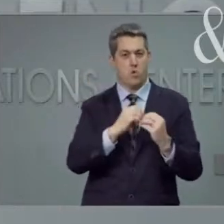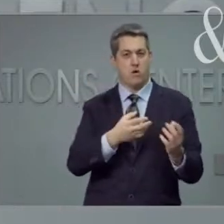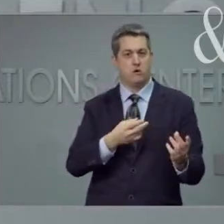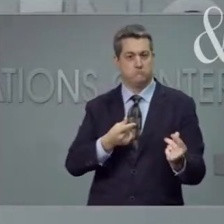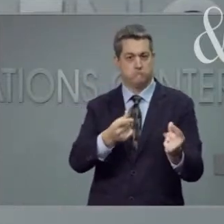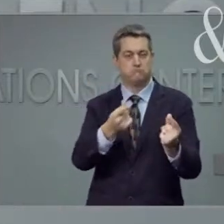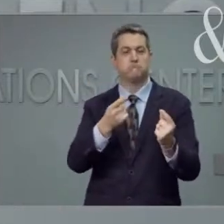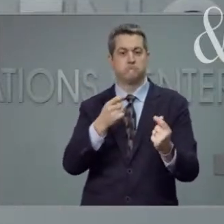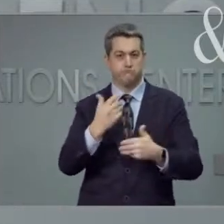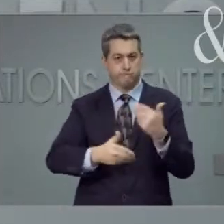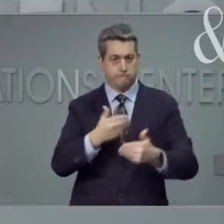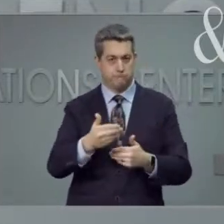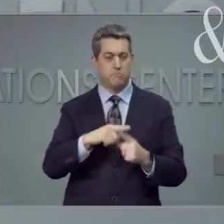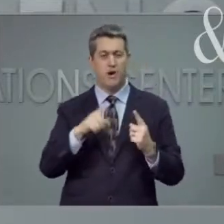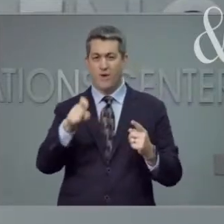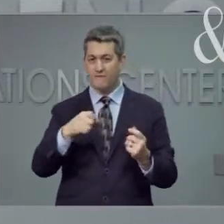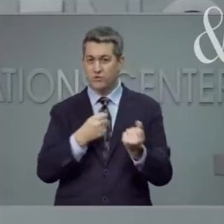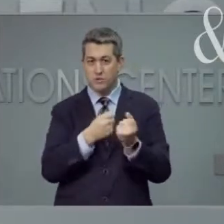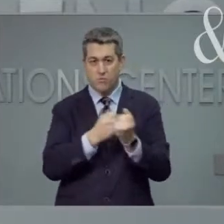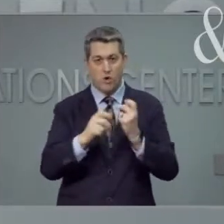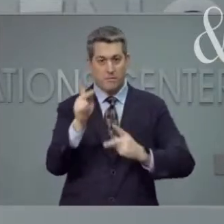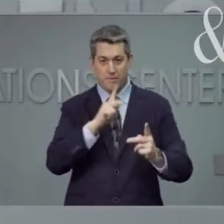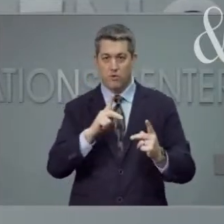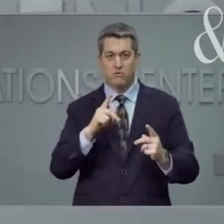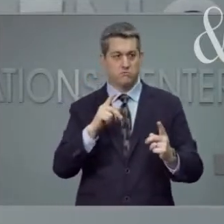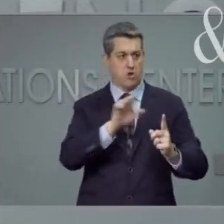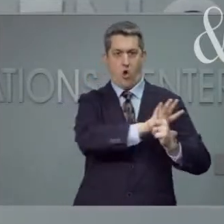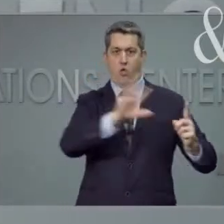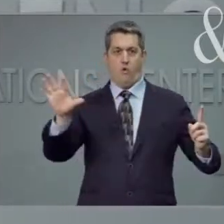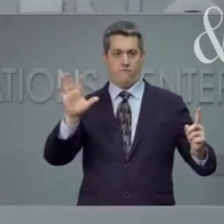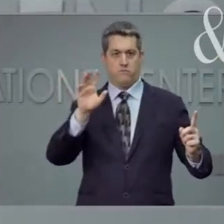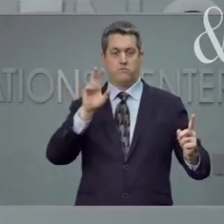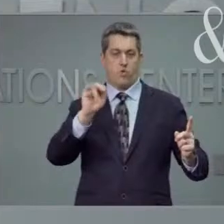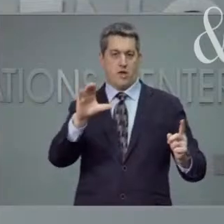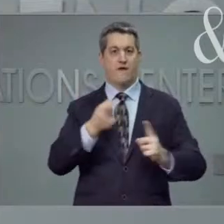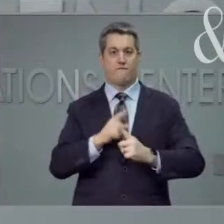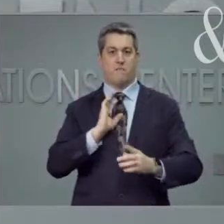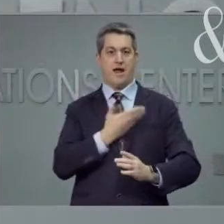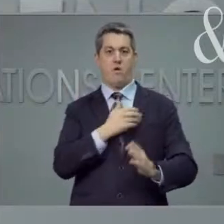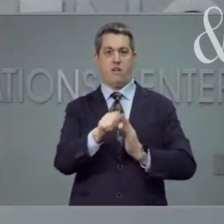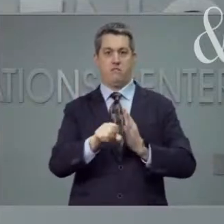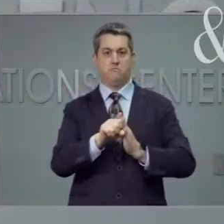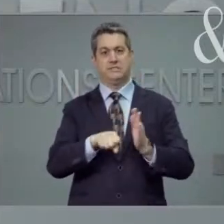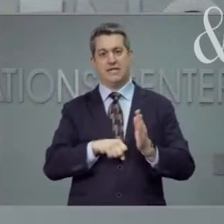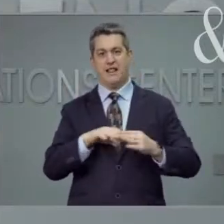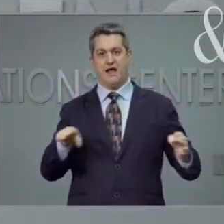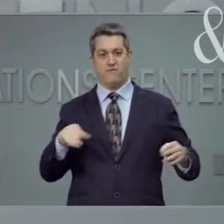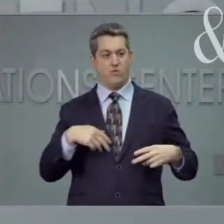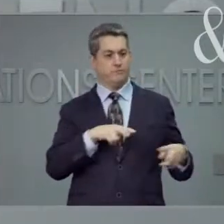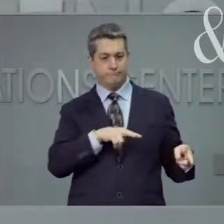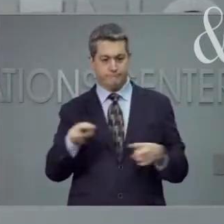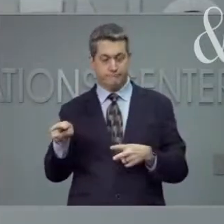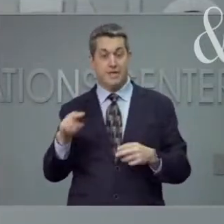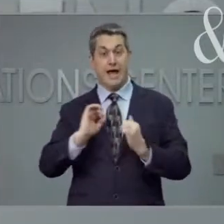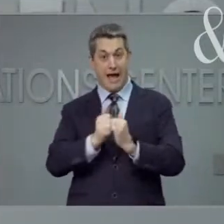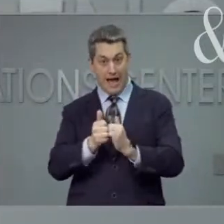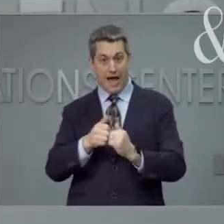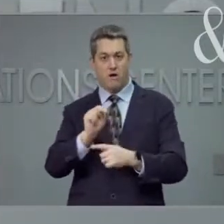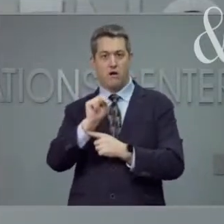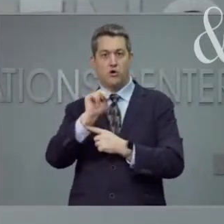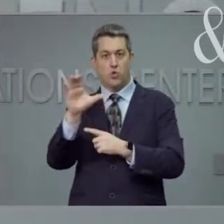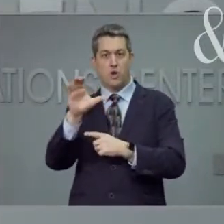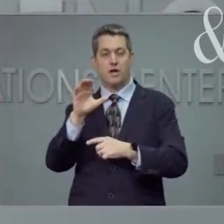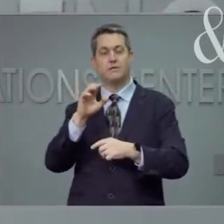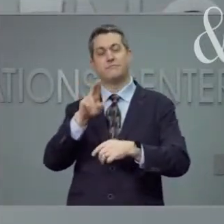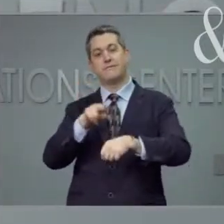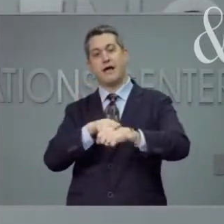but we want to support folks across the board from the state level. So sometimes that, like as you've been hearing about, is the National Guard being deployed to